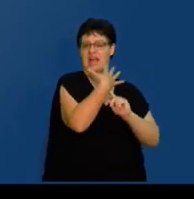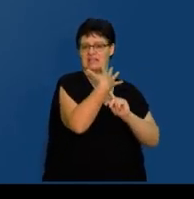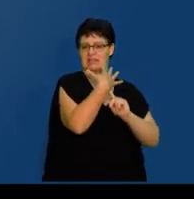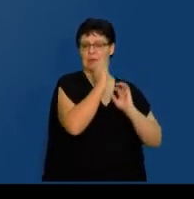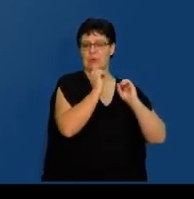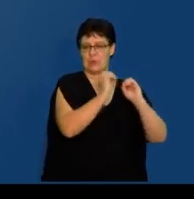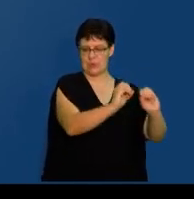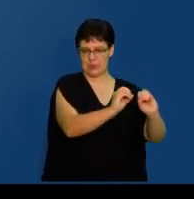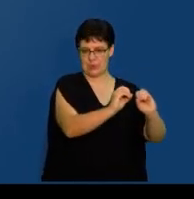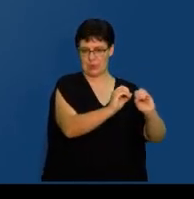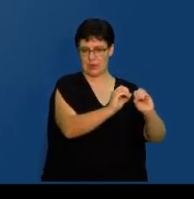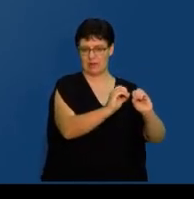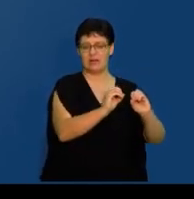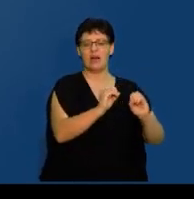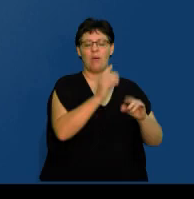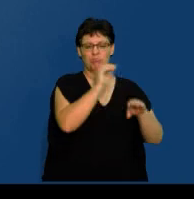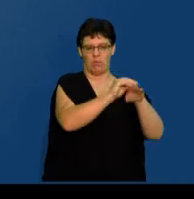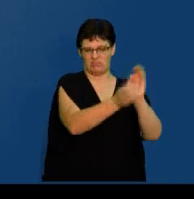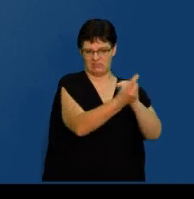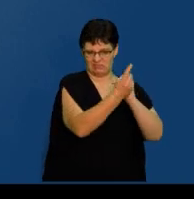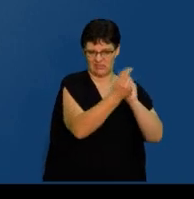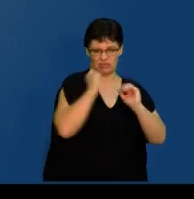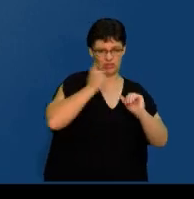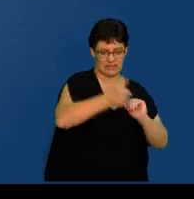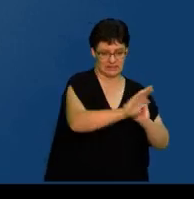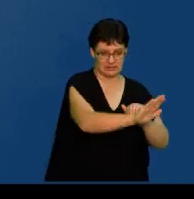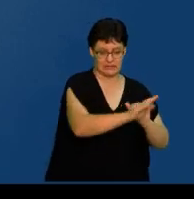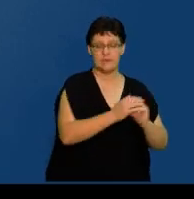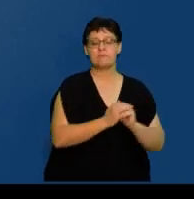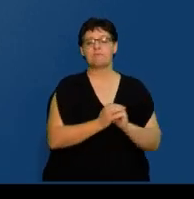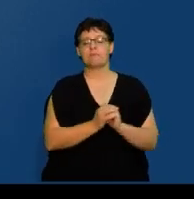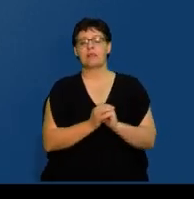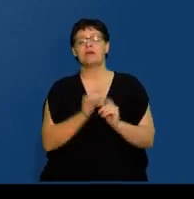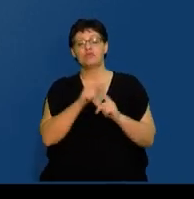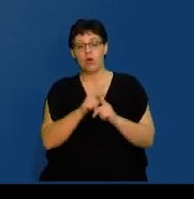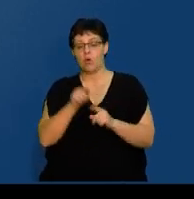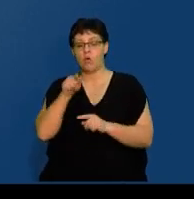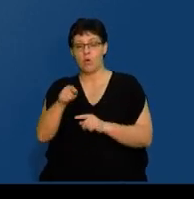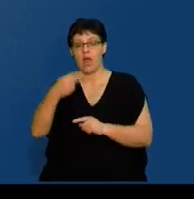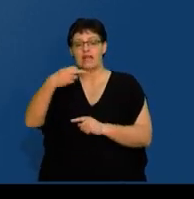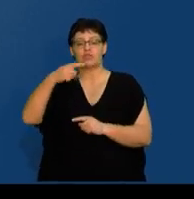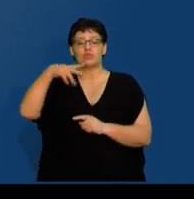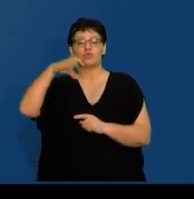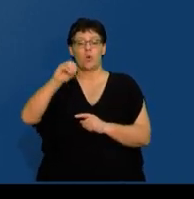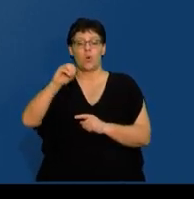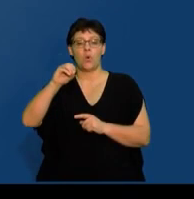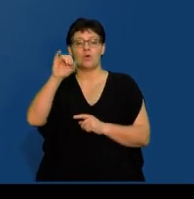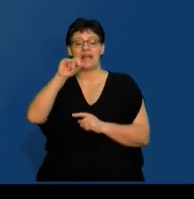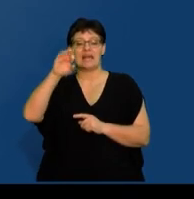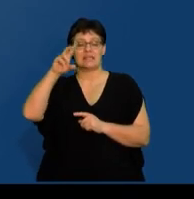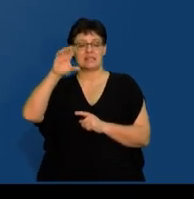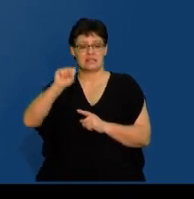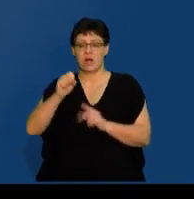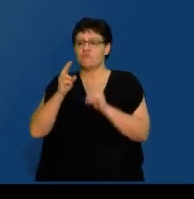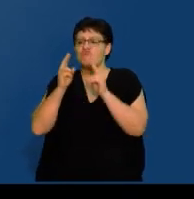by a specific genetic condition. So a normal father and a heterozygous